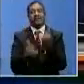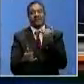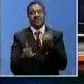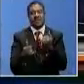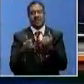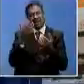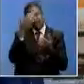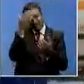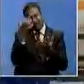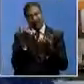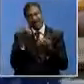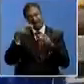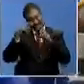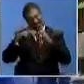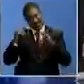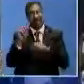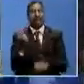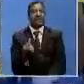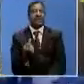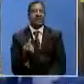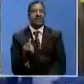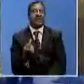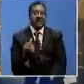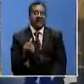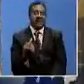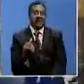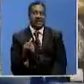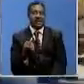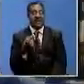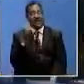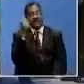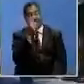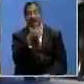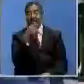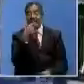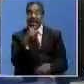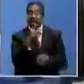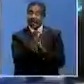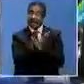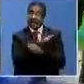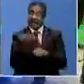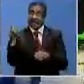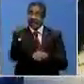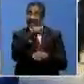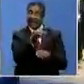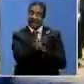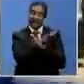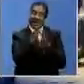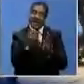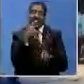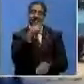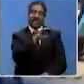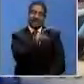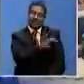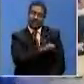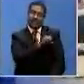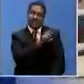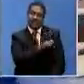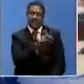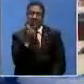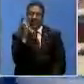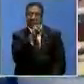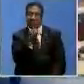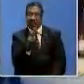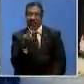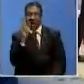at that. And Mrs. Nalumango has appealed to Zambians to be patient, as they wait for the effects of the appreciation